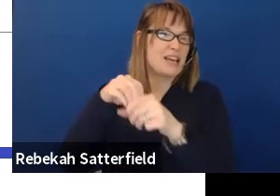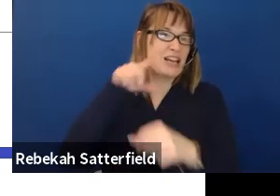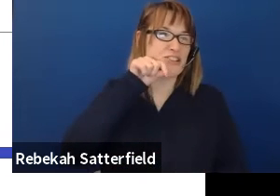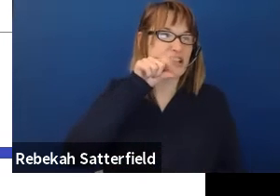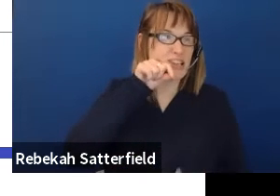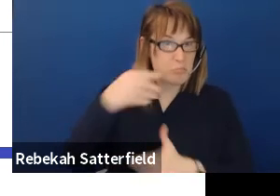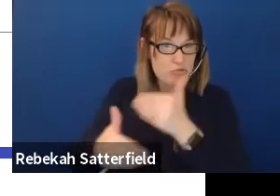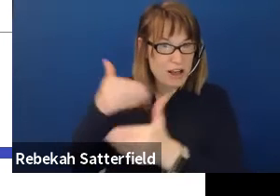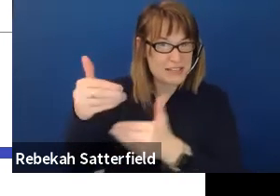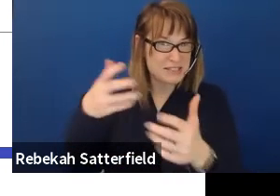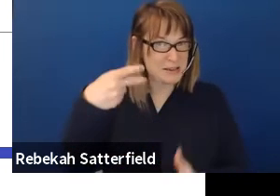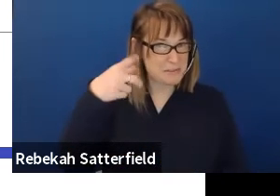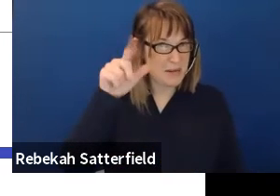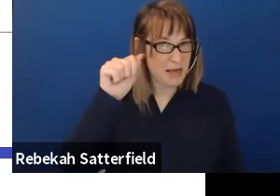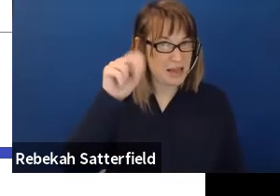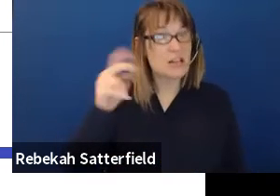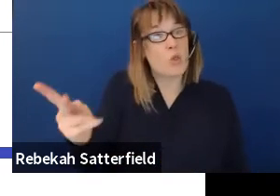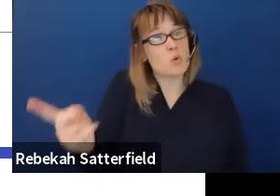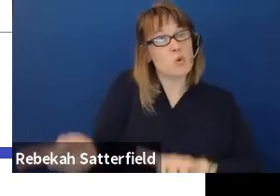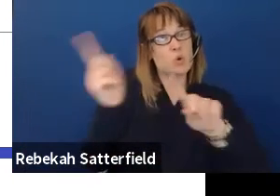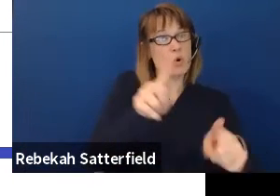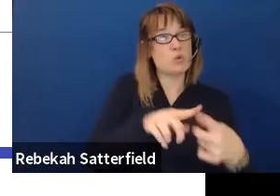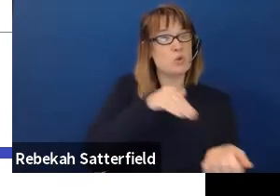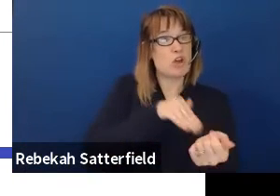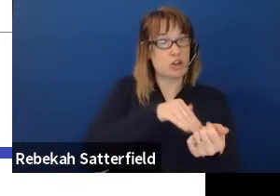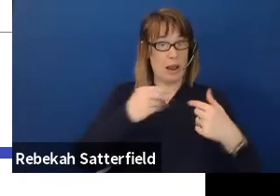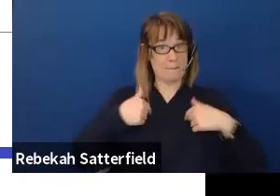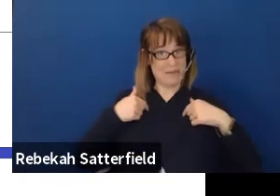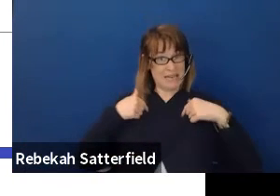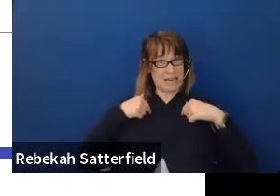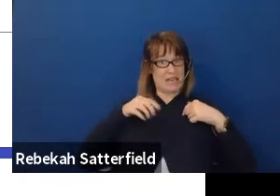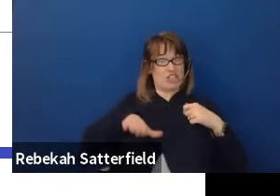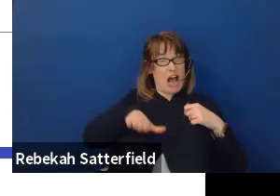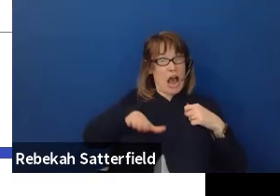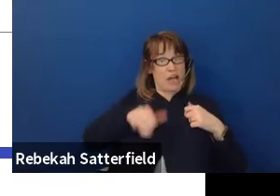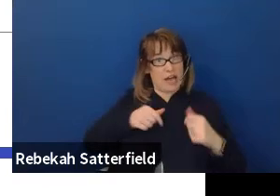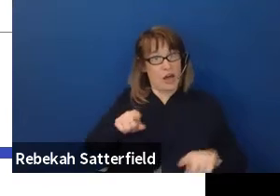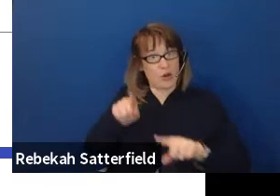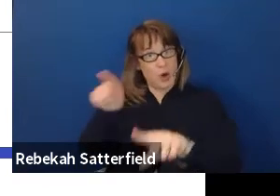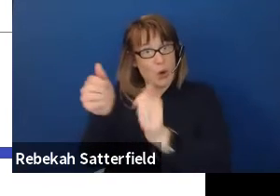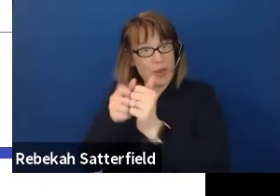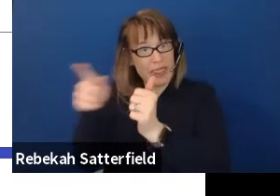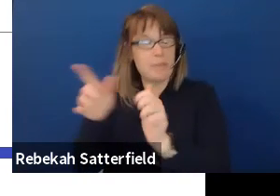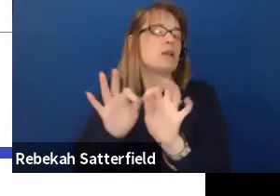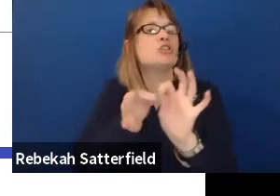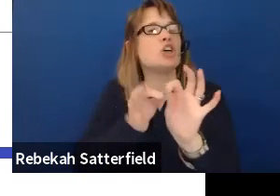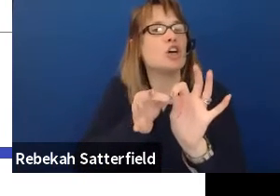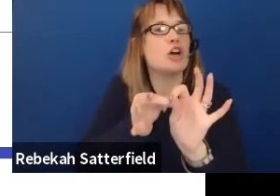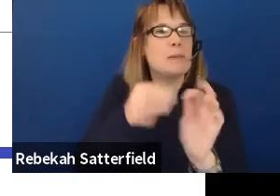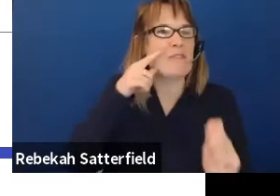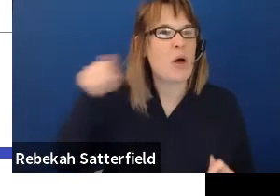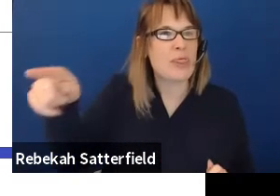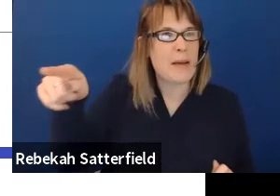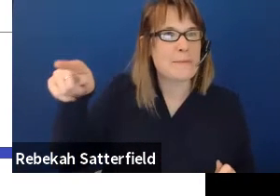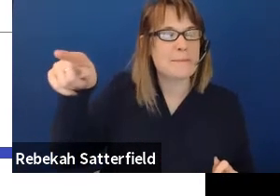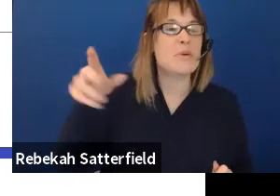for them. And me as a child was going with them to their doctor's appointments and interpreting for them. Well, they understood